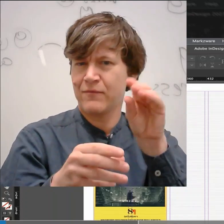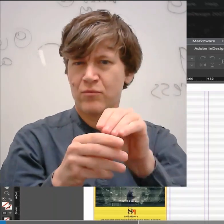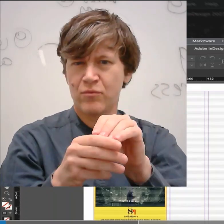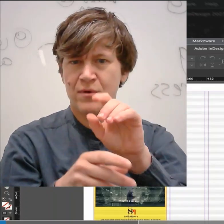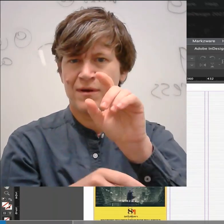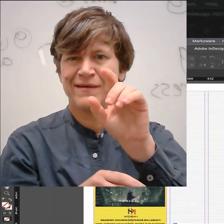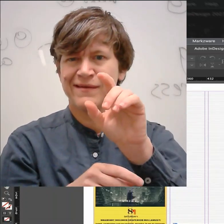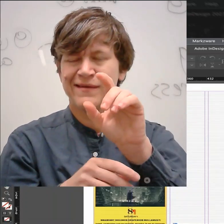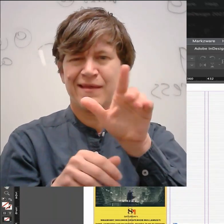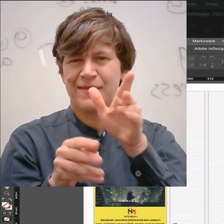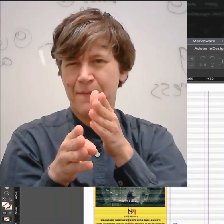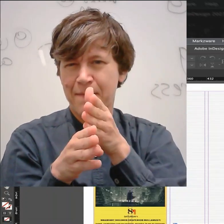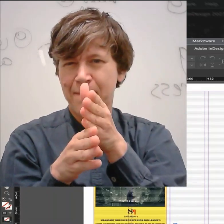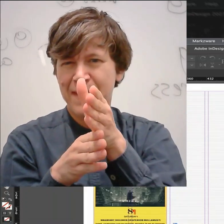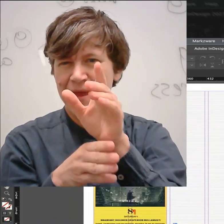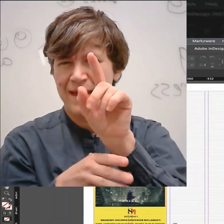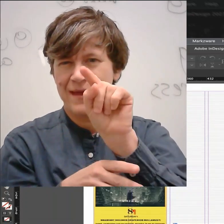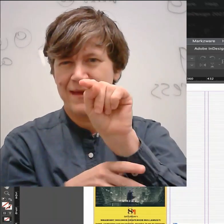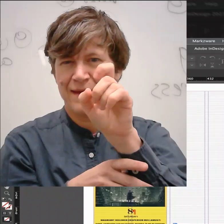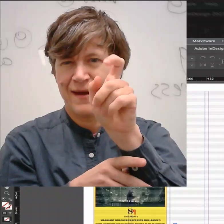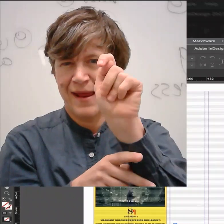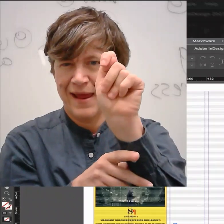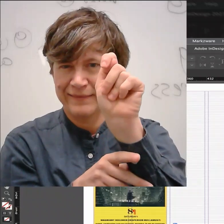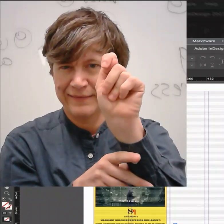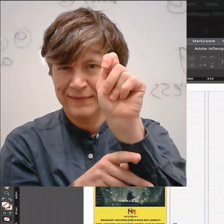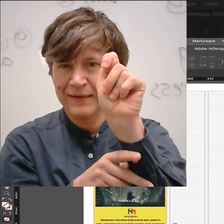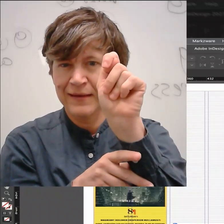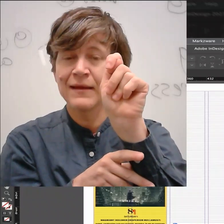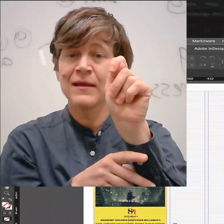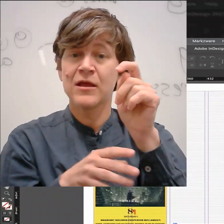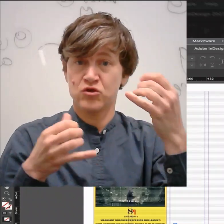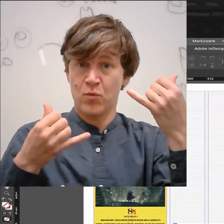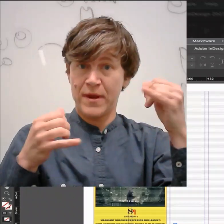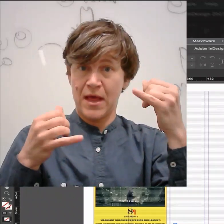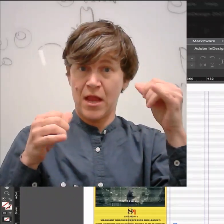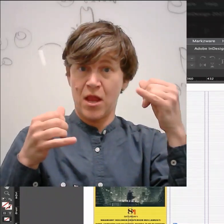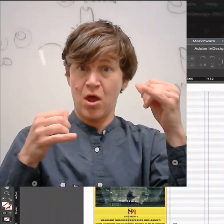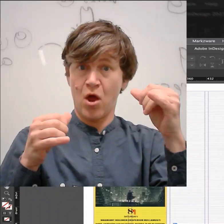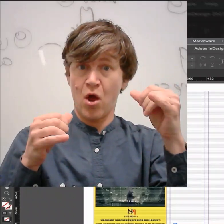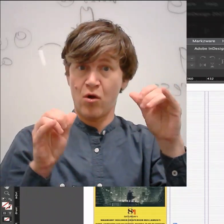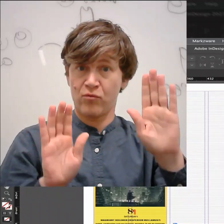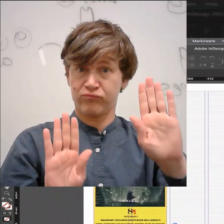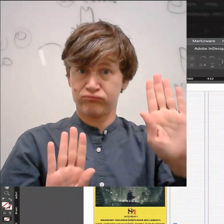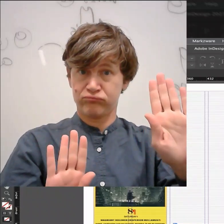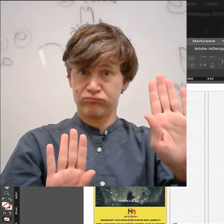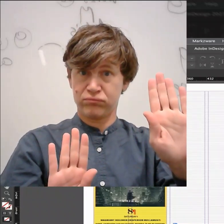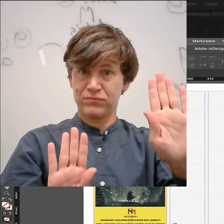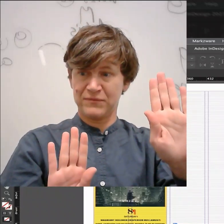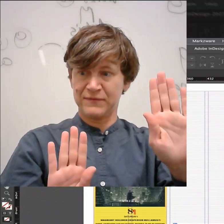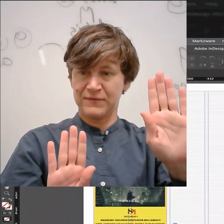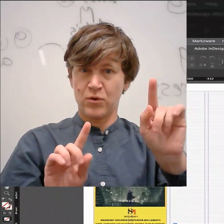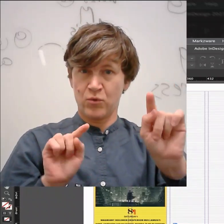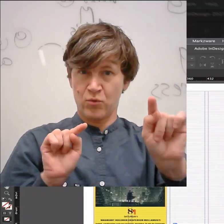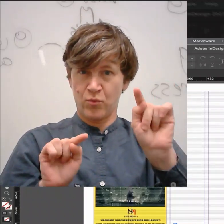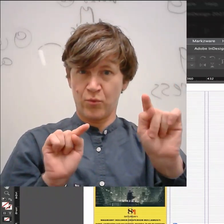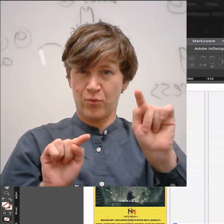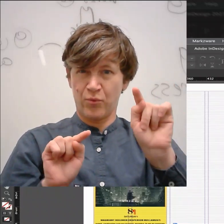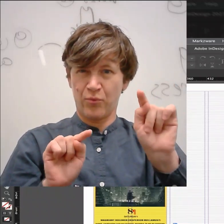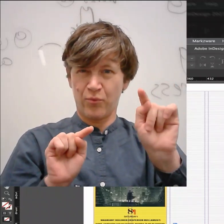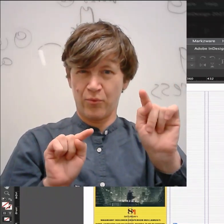flow. These featured events in yellow boxes, just to highlight them, and